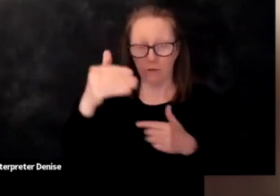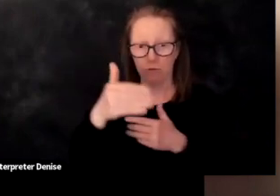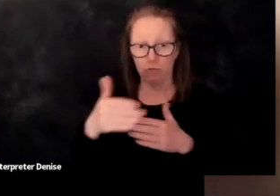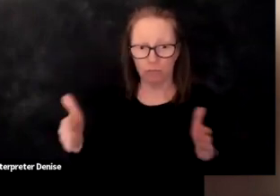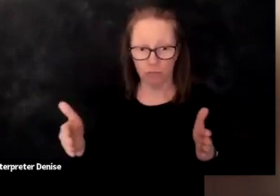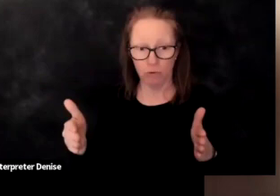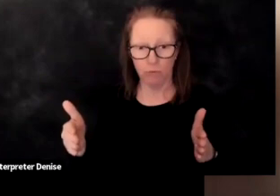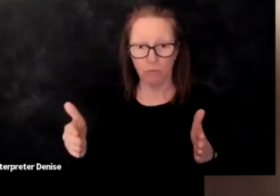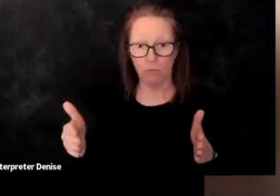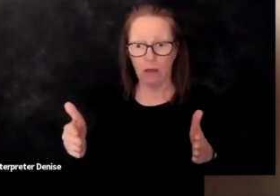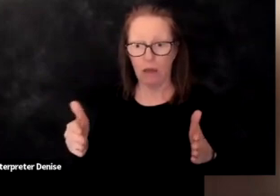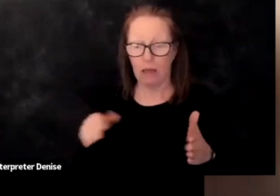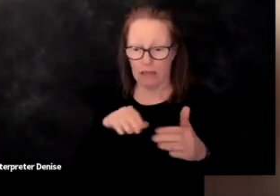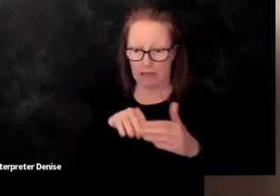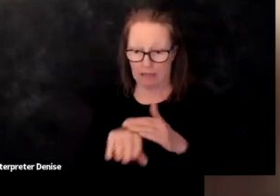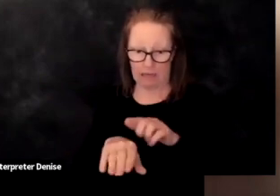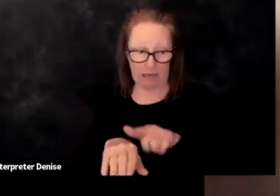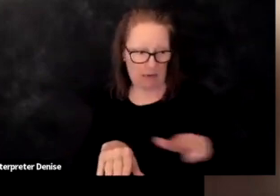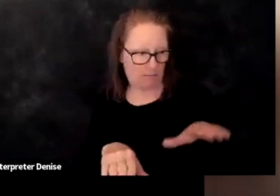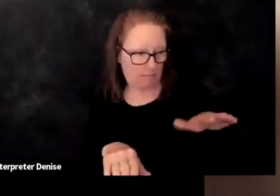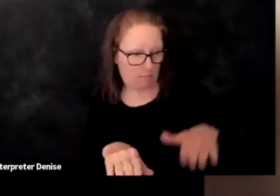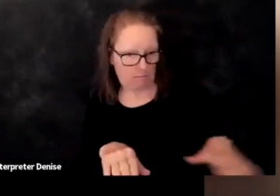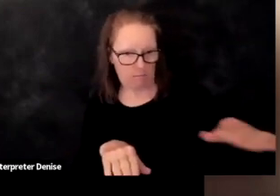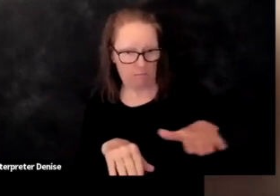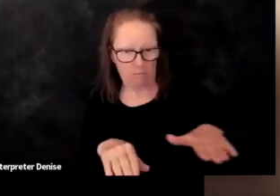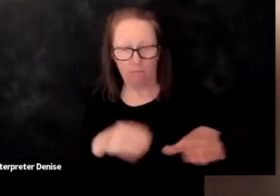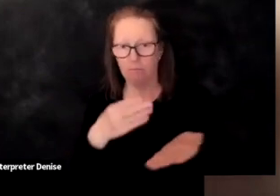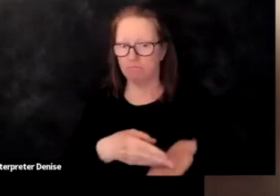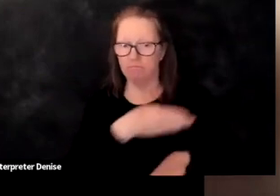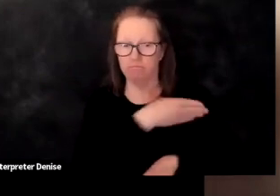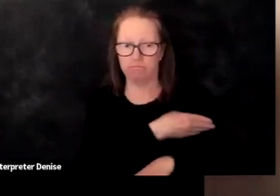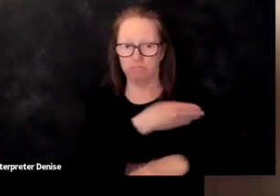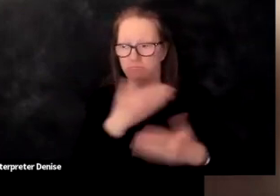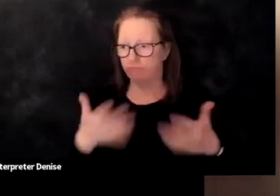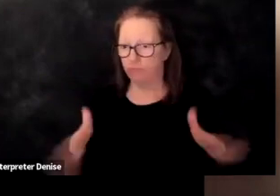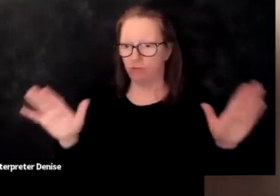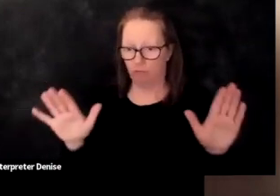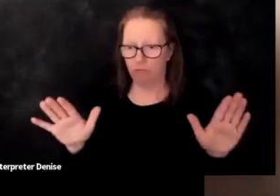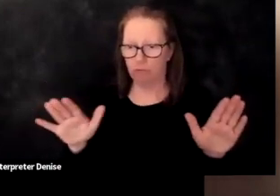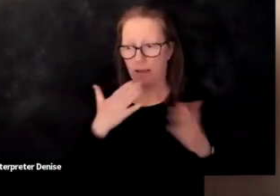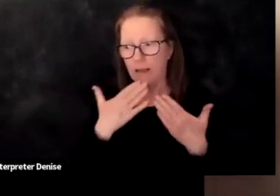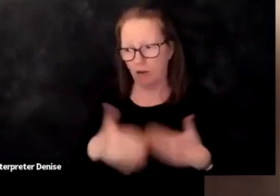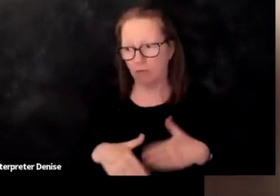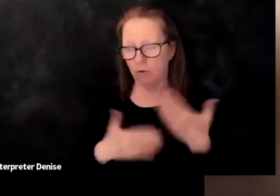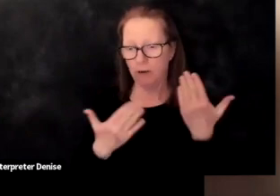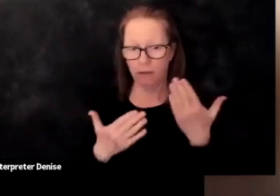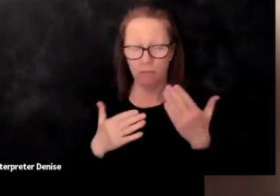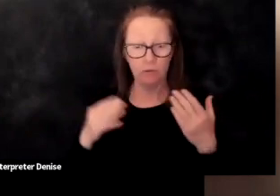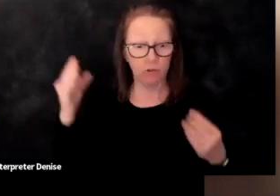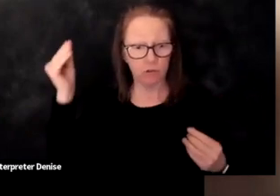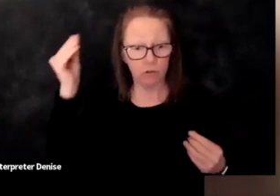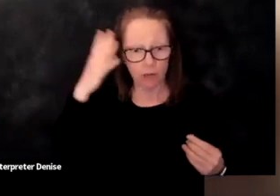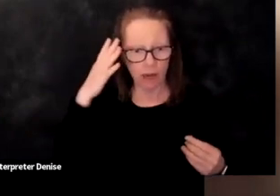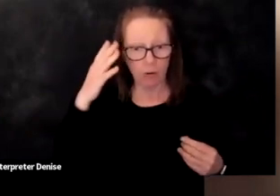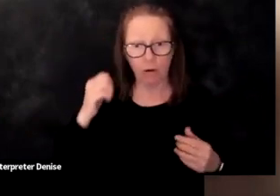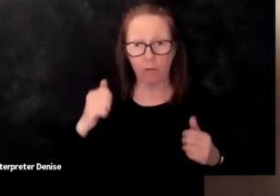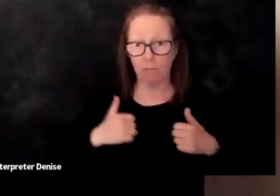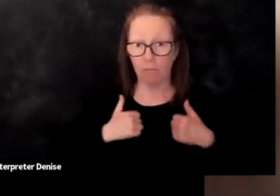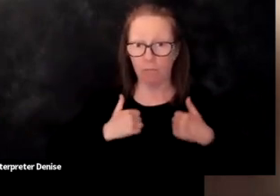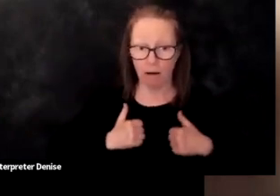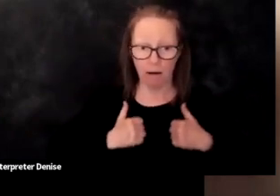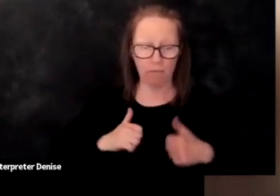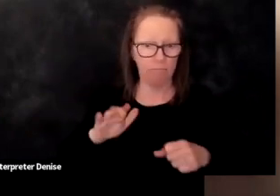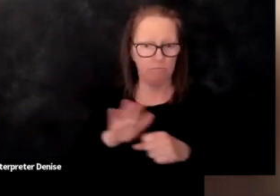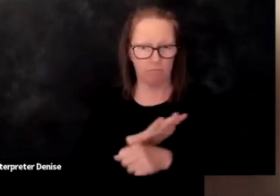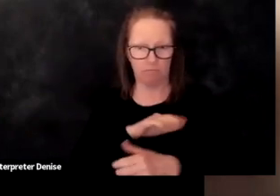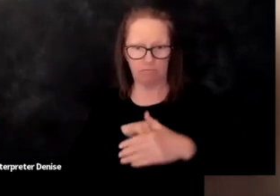already corrected. That was one of the initial things we did, but thank you for bringing that up. So showers now, bathrooms fully accessible, and